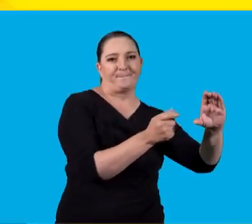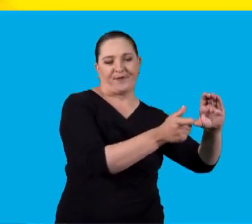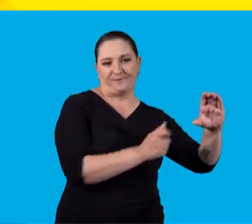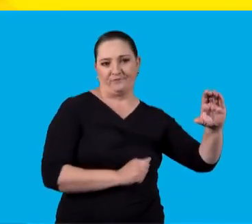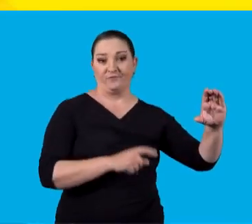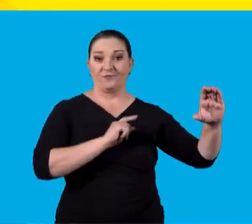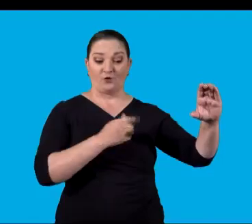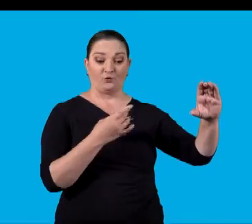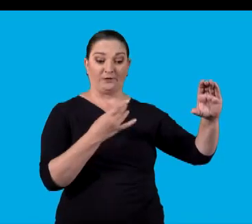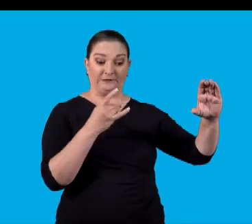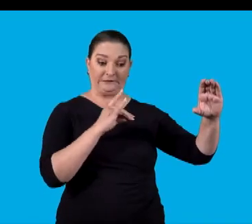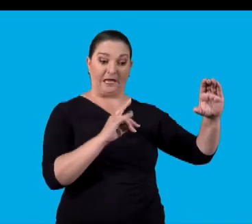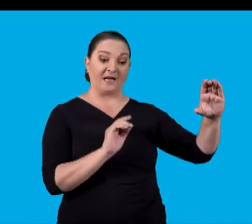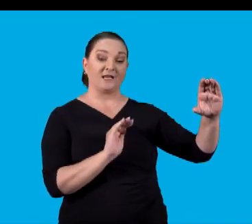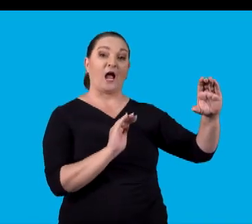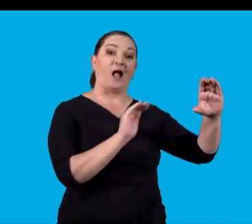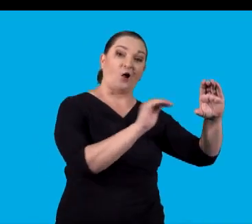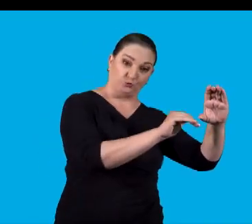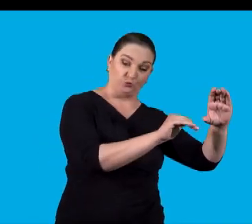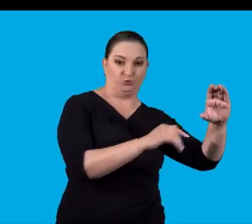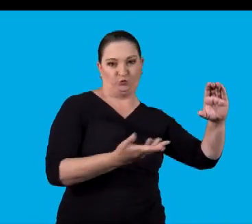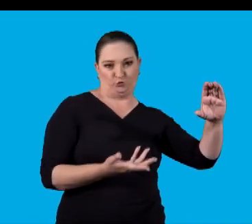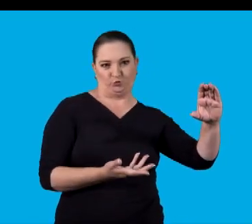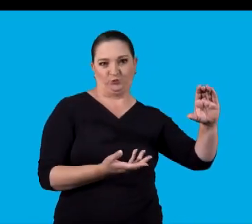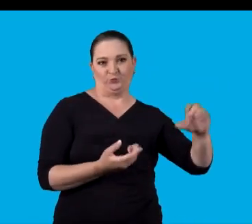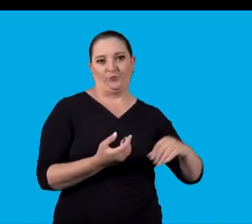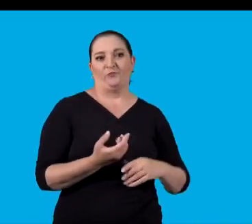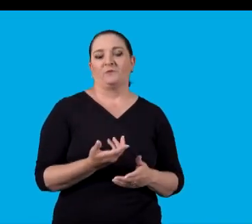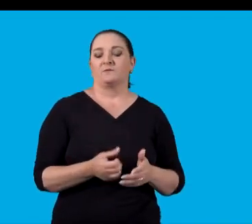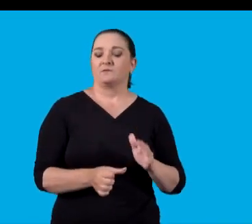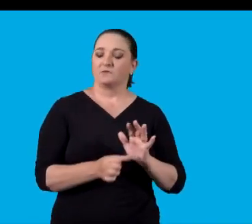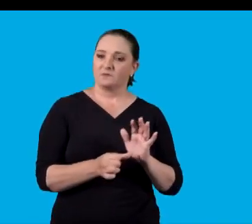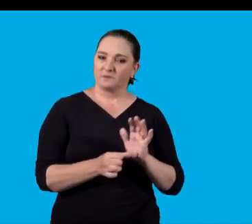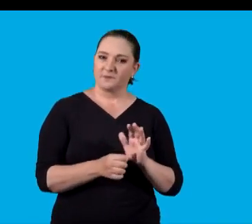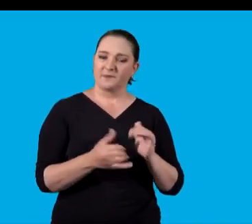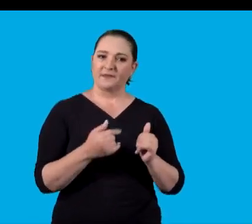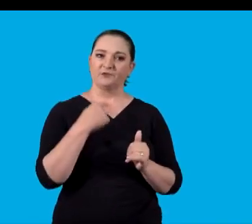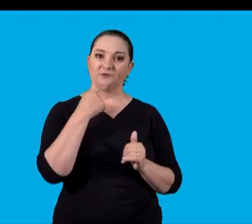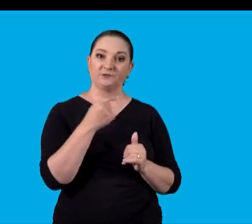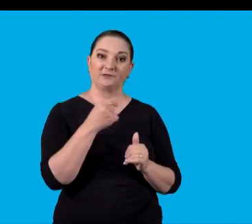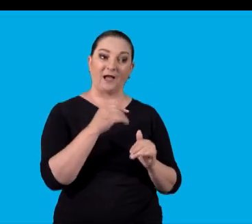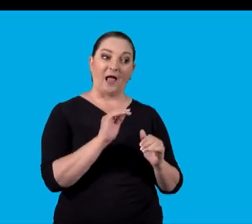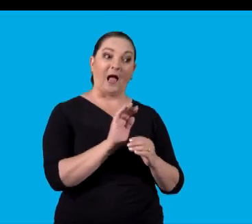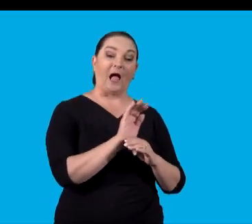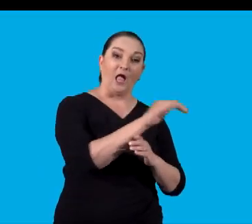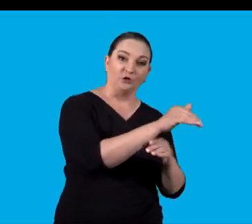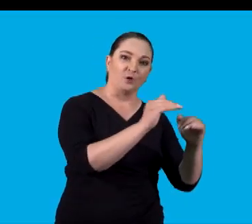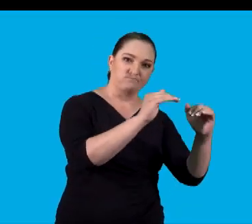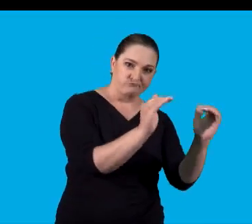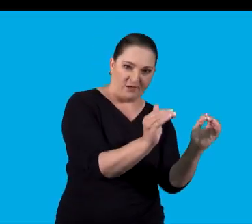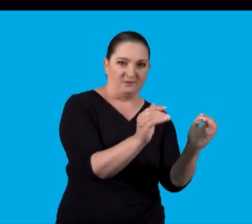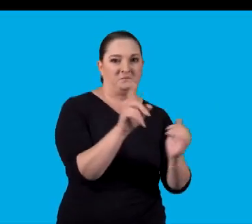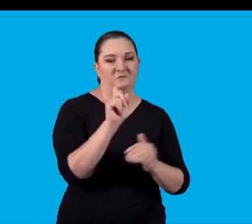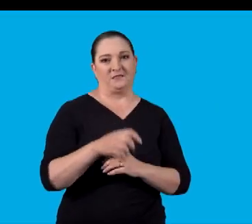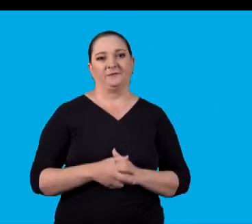of the loan, so it becomes a cash outflow. Very, very important that you indicate your